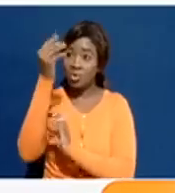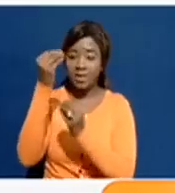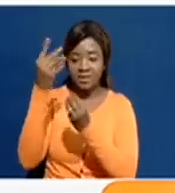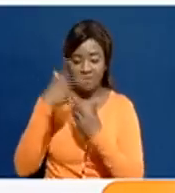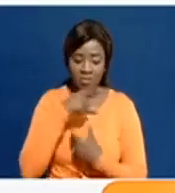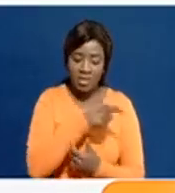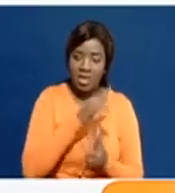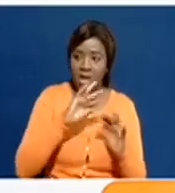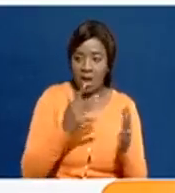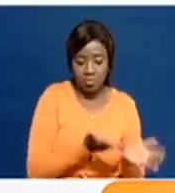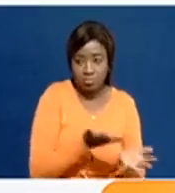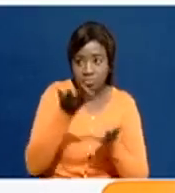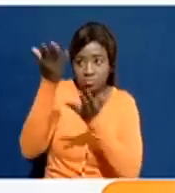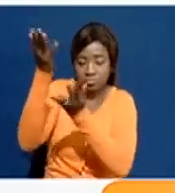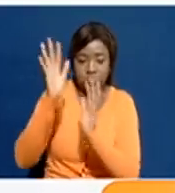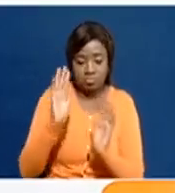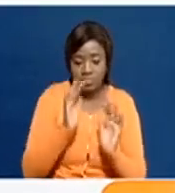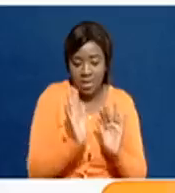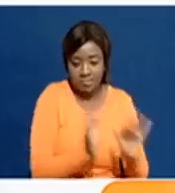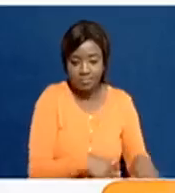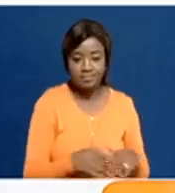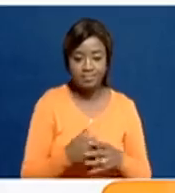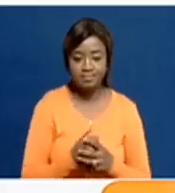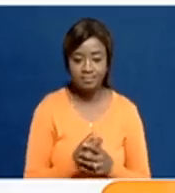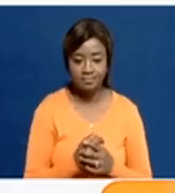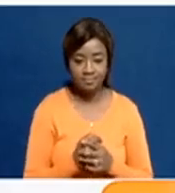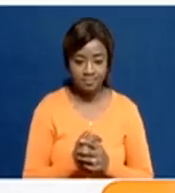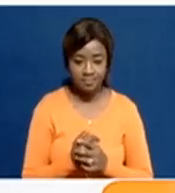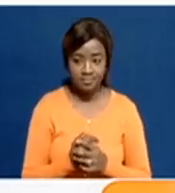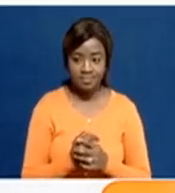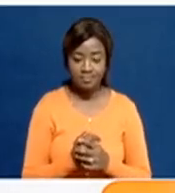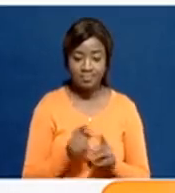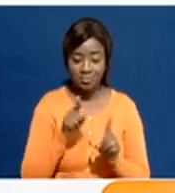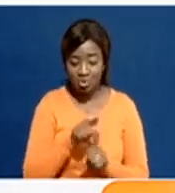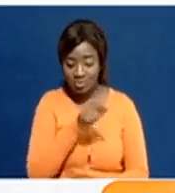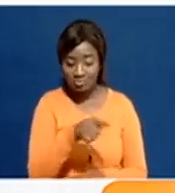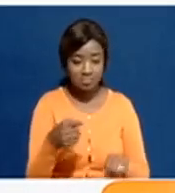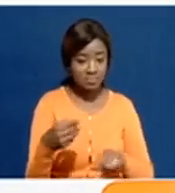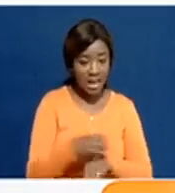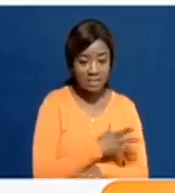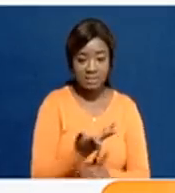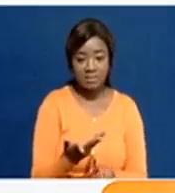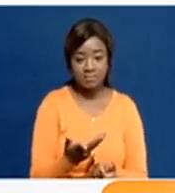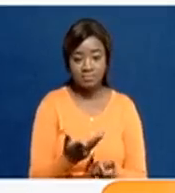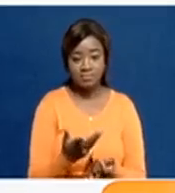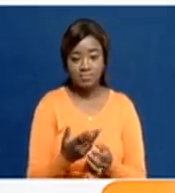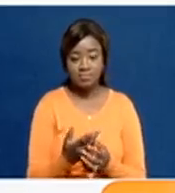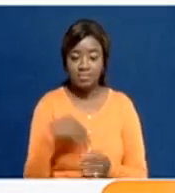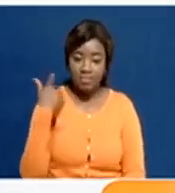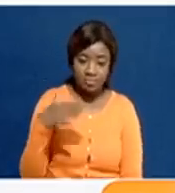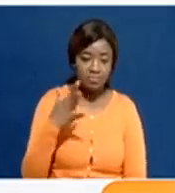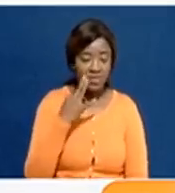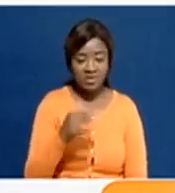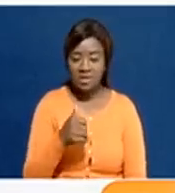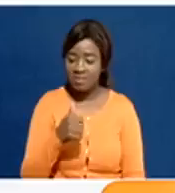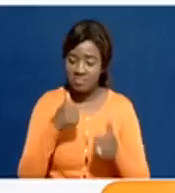handle, so you pass on. Now, the issue of something like, you know, this disease, this cancer, and I like what Mildred says, that every day is a good